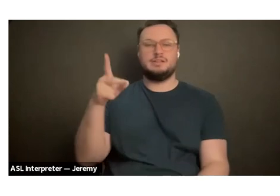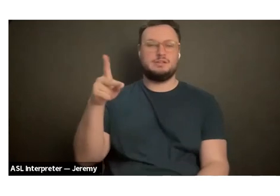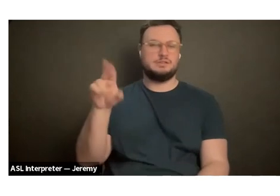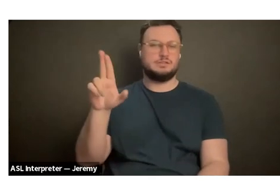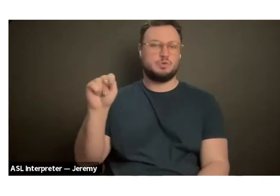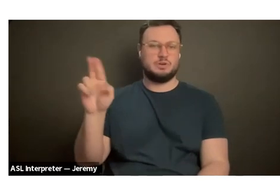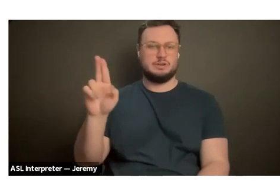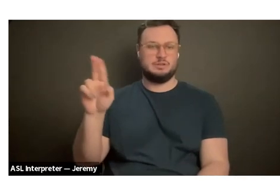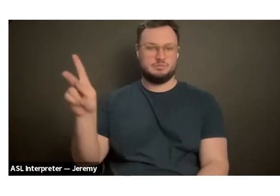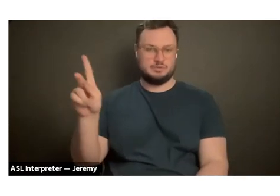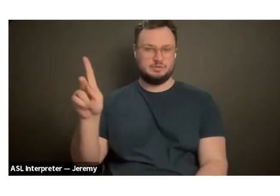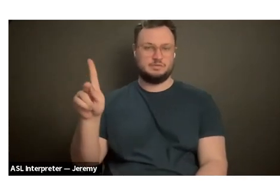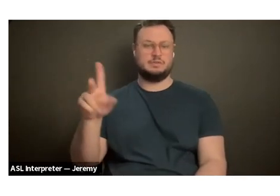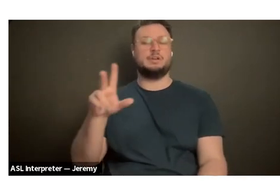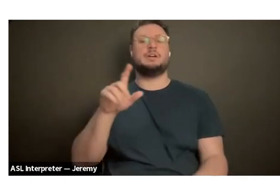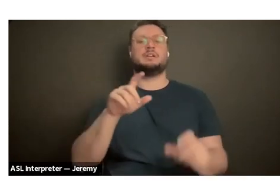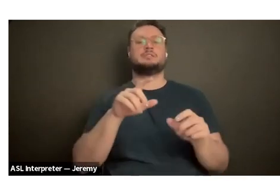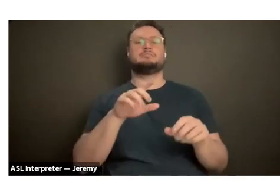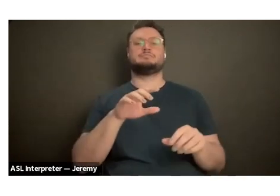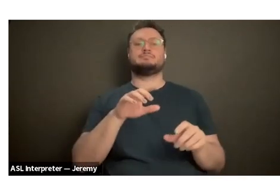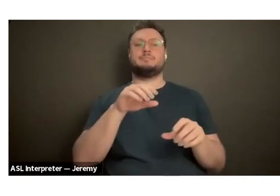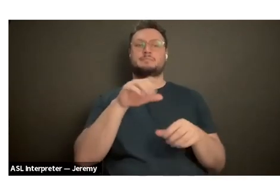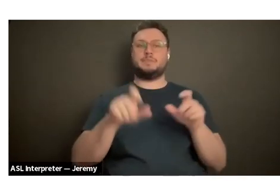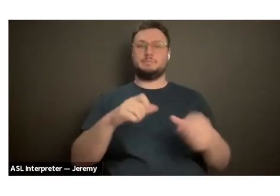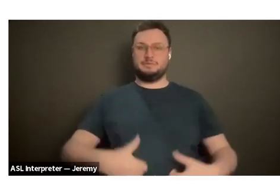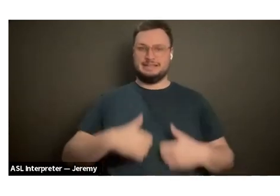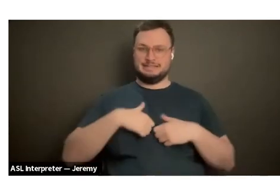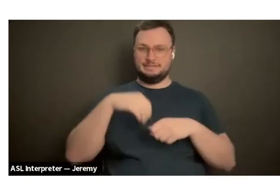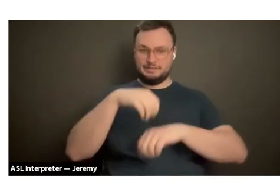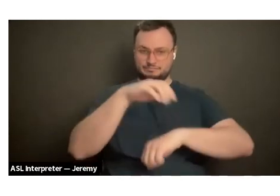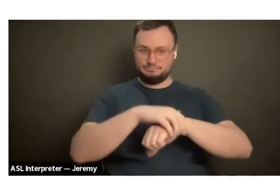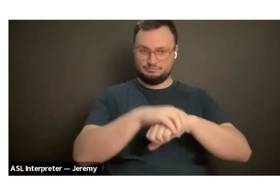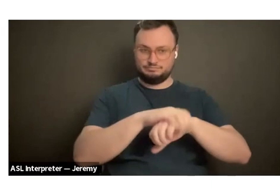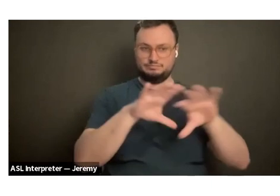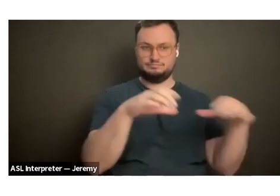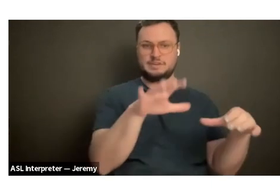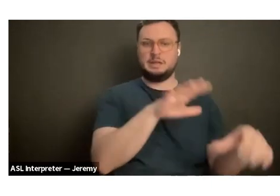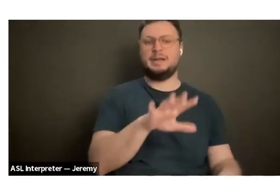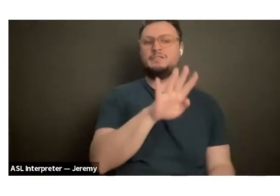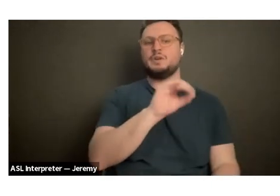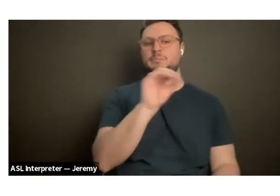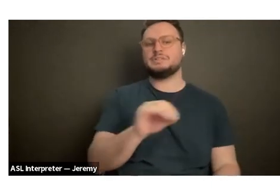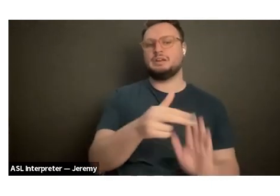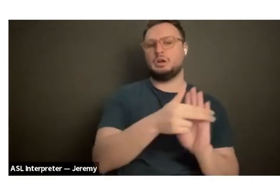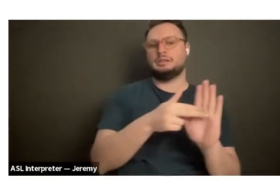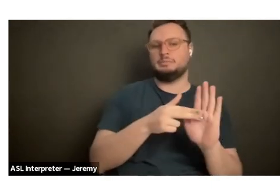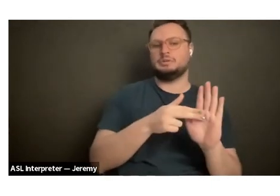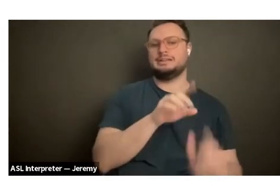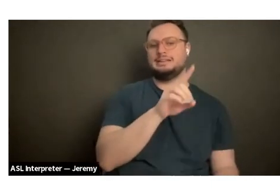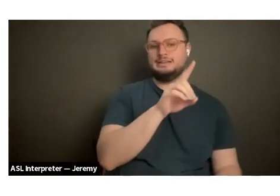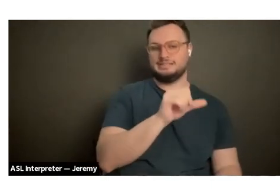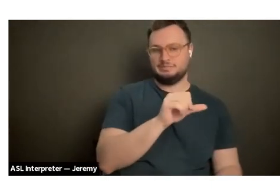of people in the UK considered to be disabled, to people to be a social burden. I think